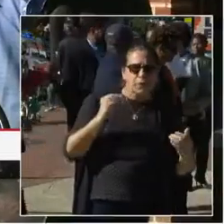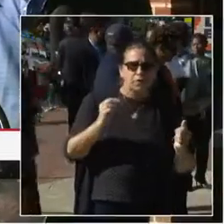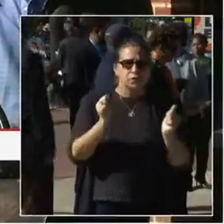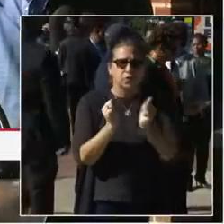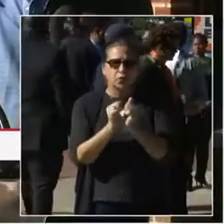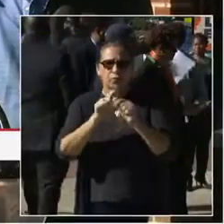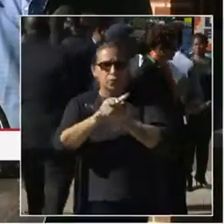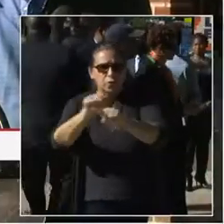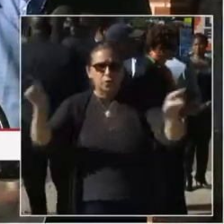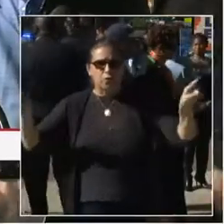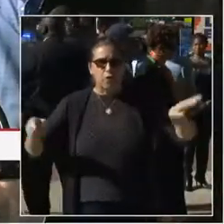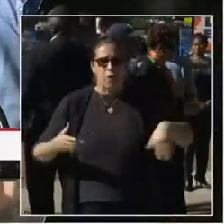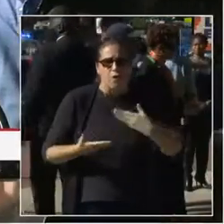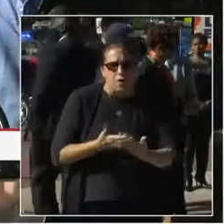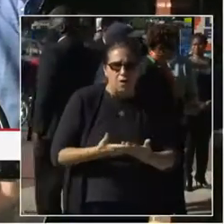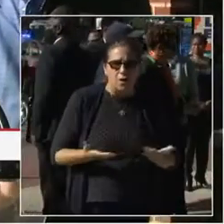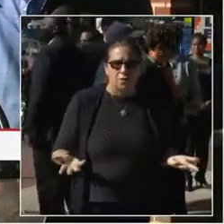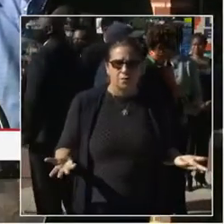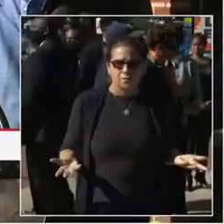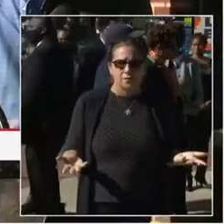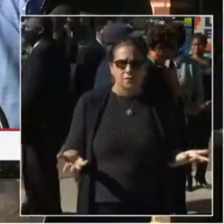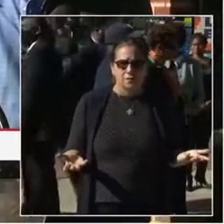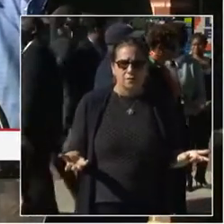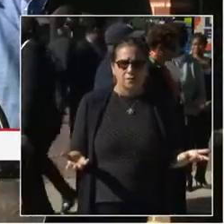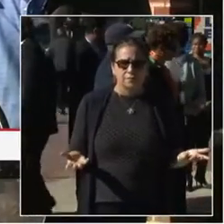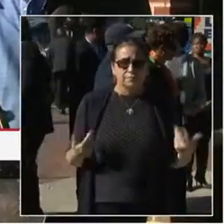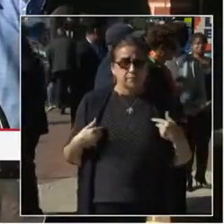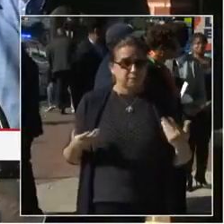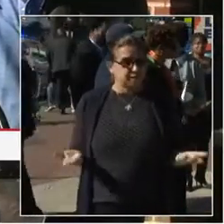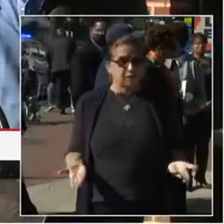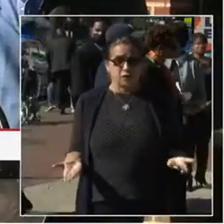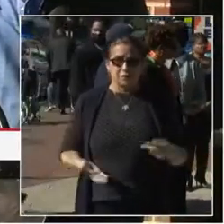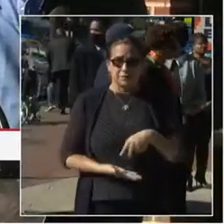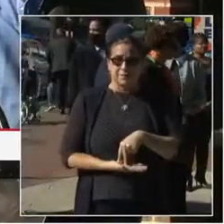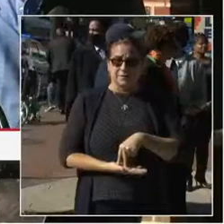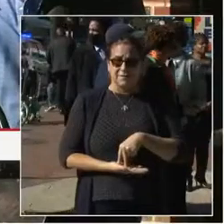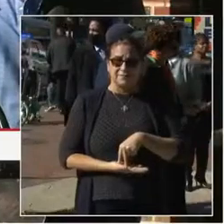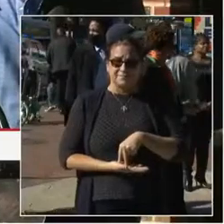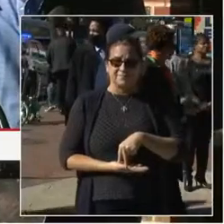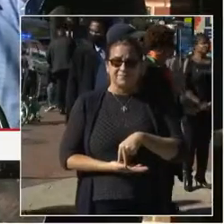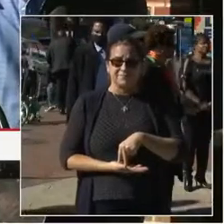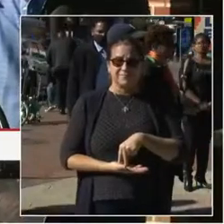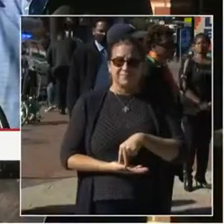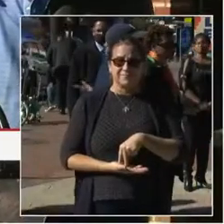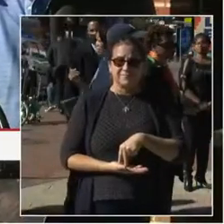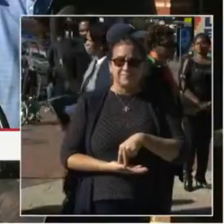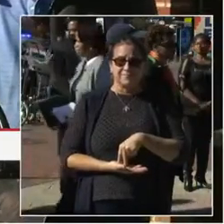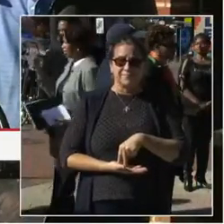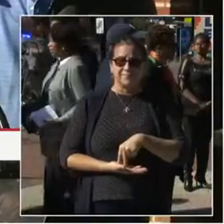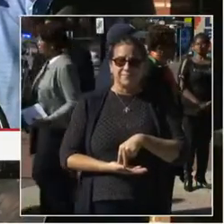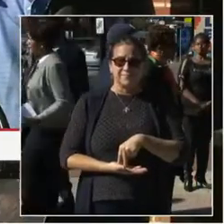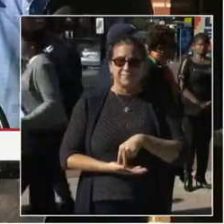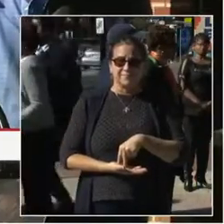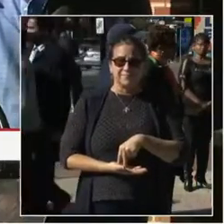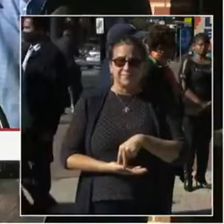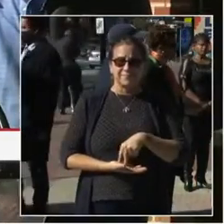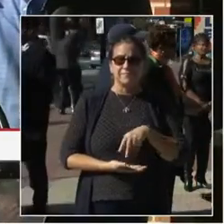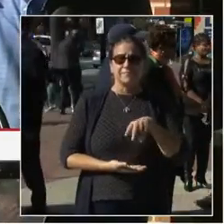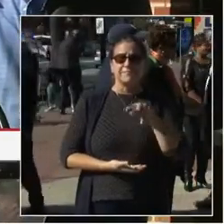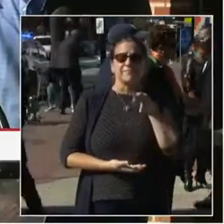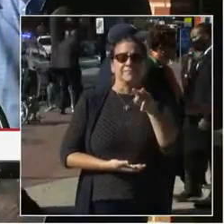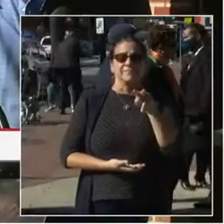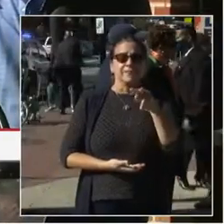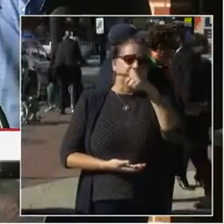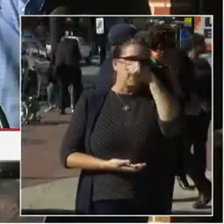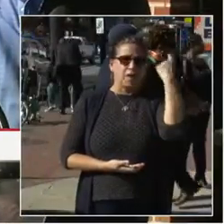We're standing right here in what was Black Broadway, but it's a place that's changed a lot. And so as we celebrate Black restaurants during Black